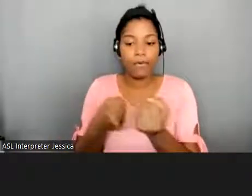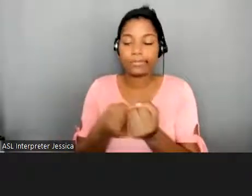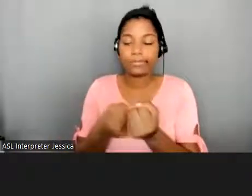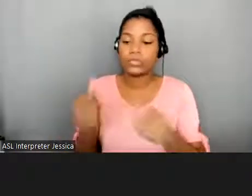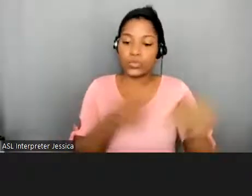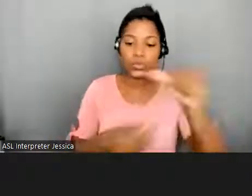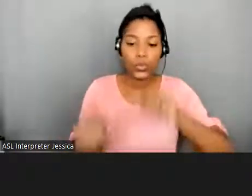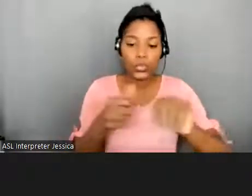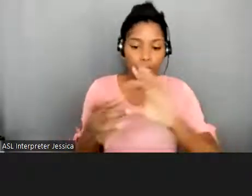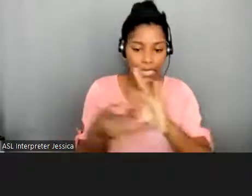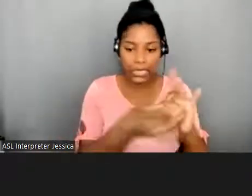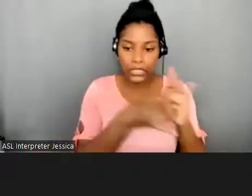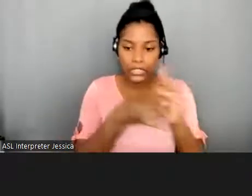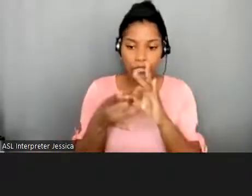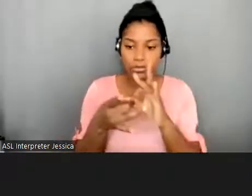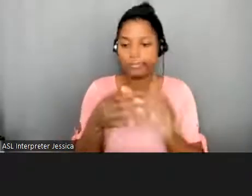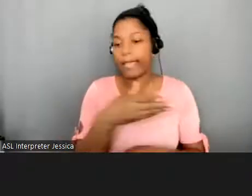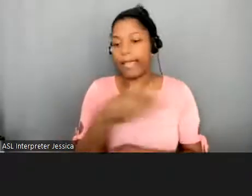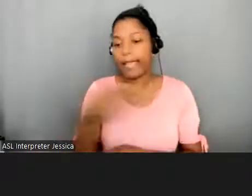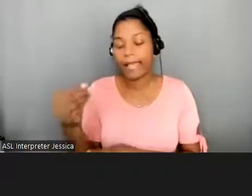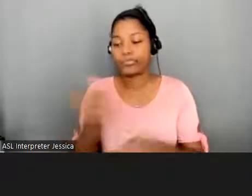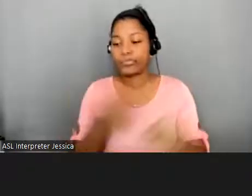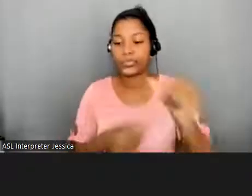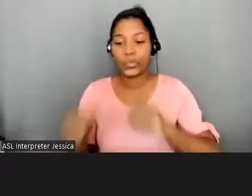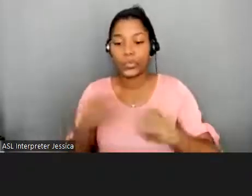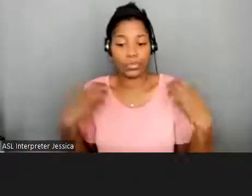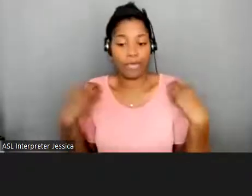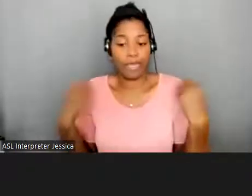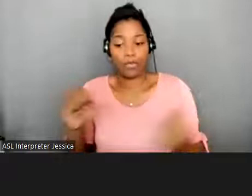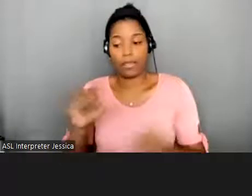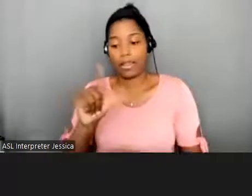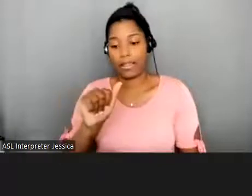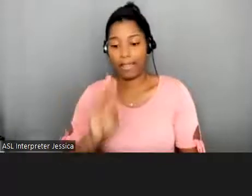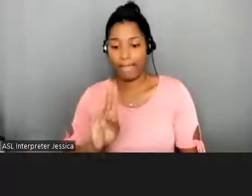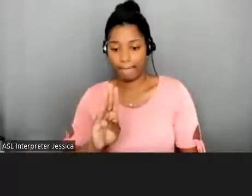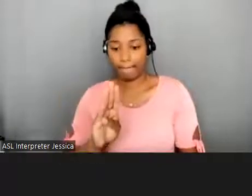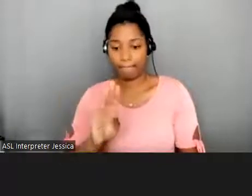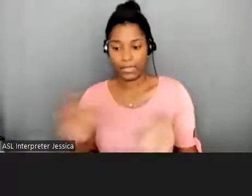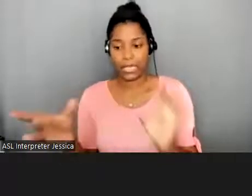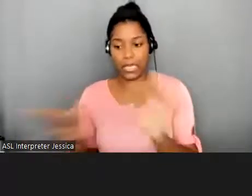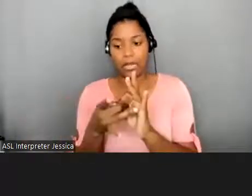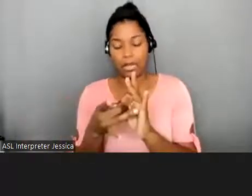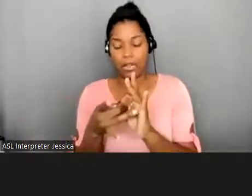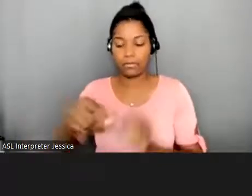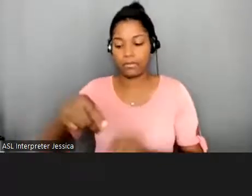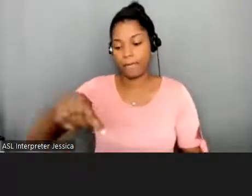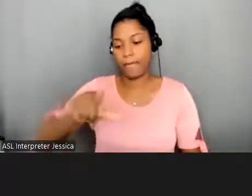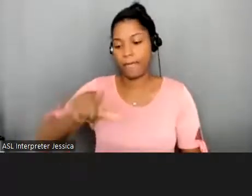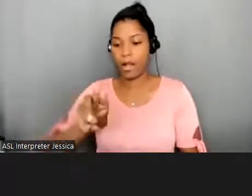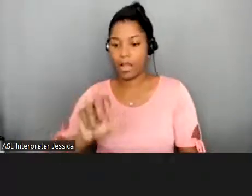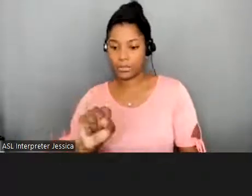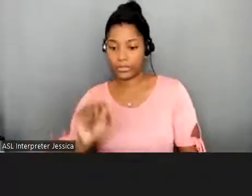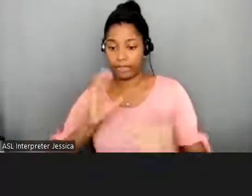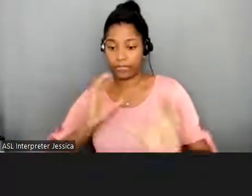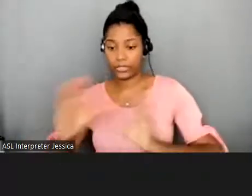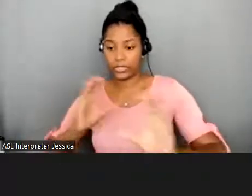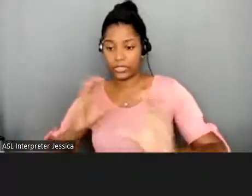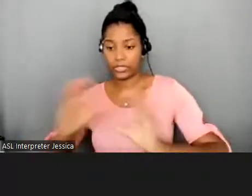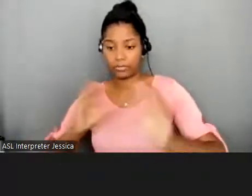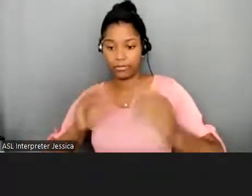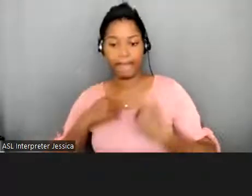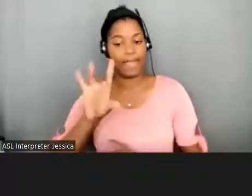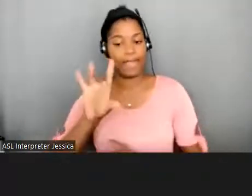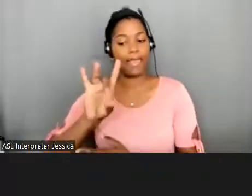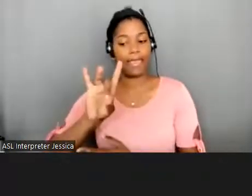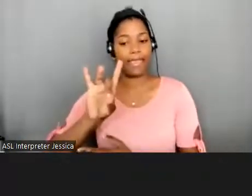Connection and Social Health Labs to conduct Connect Plus Conversations, a series of 8 virtual gatherings